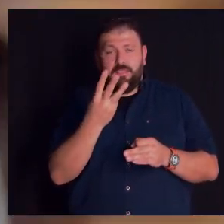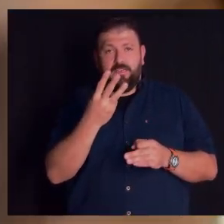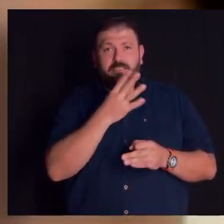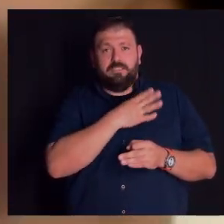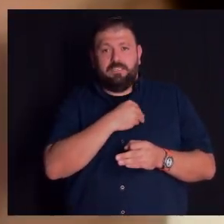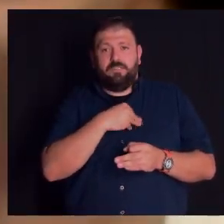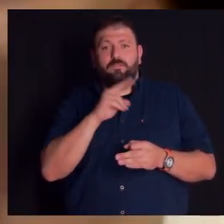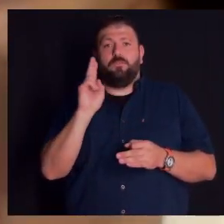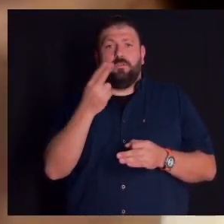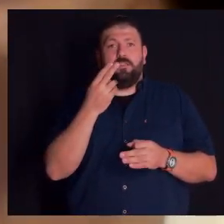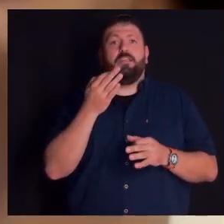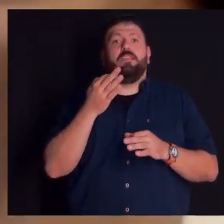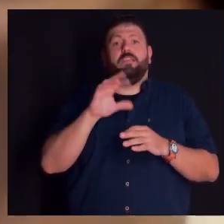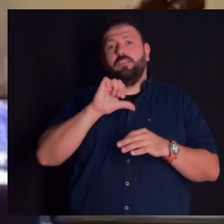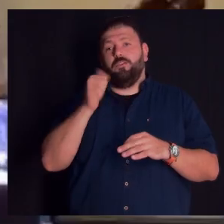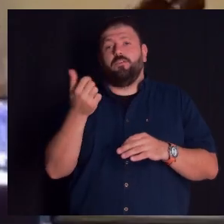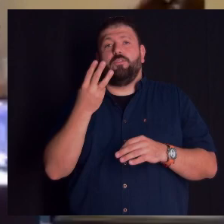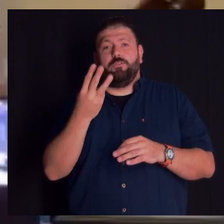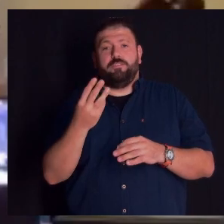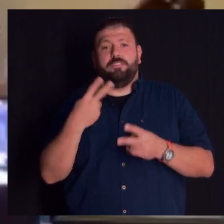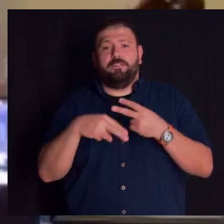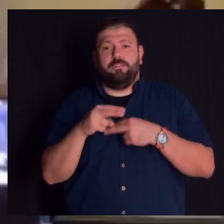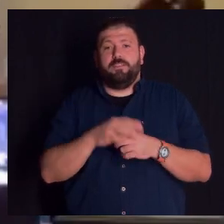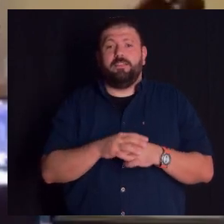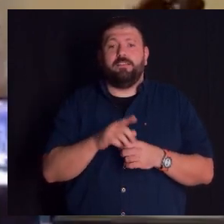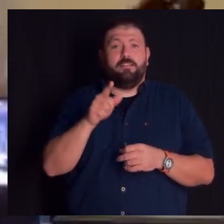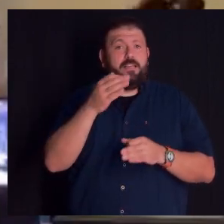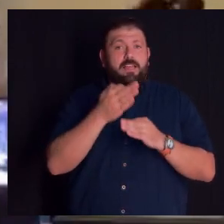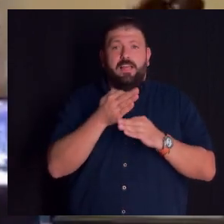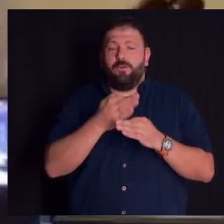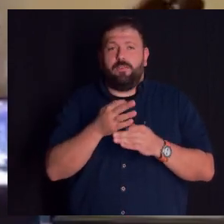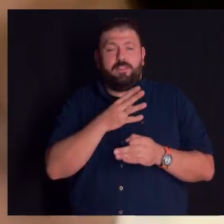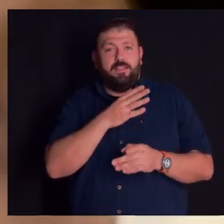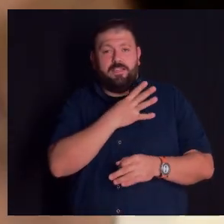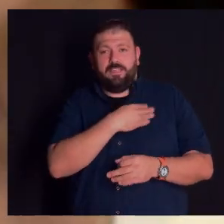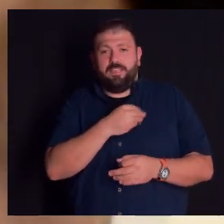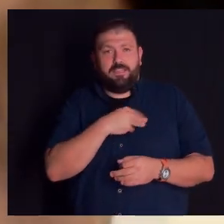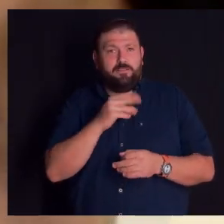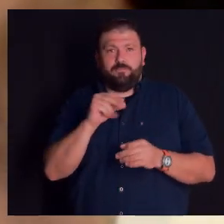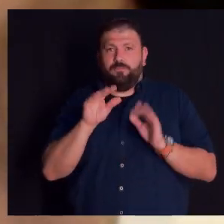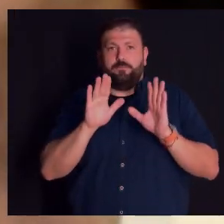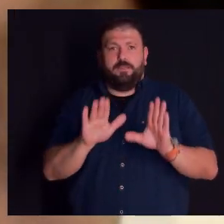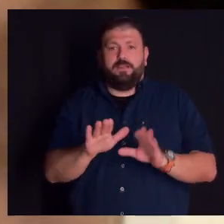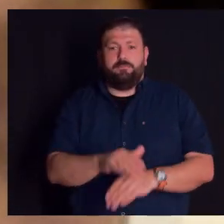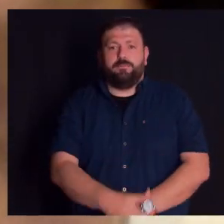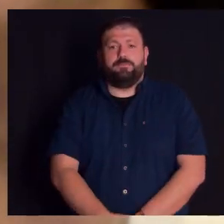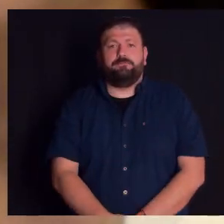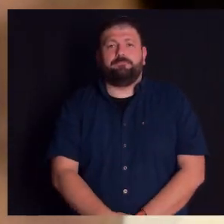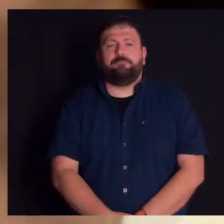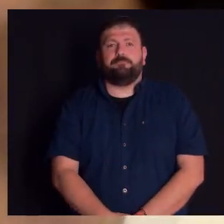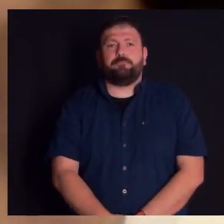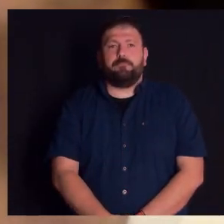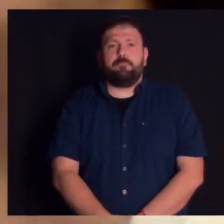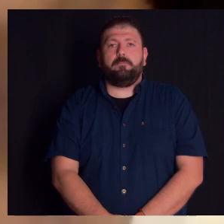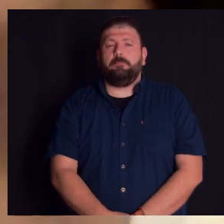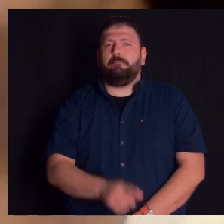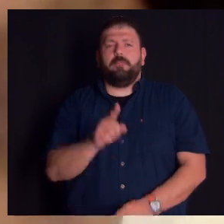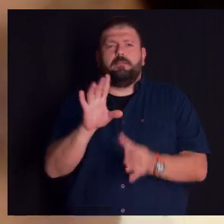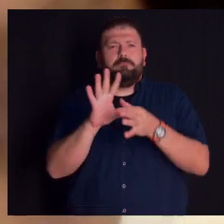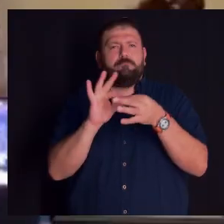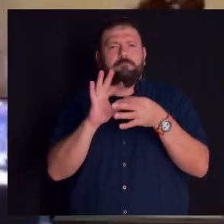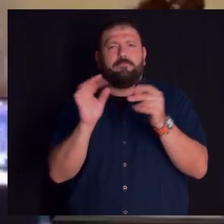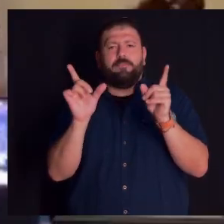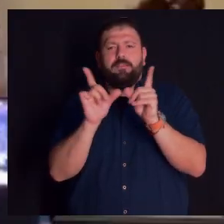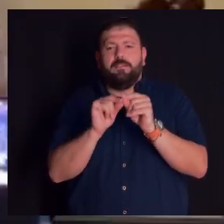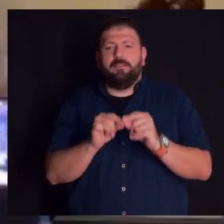que college, todavía and vienen en three camino. more. O sea que por So hijos no paramos. Platícanos you're un not poquito stopping making más, babies. So okay, can you share this with brevemente. us very